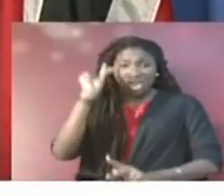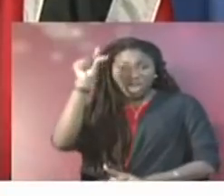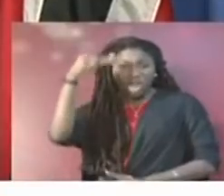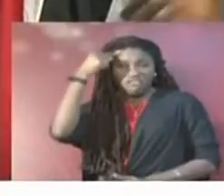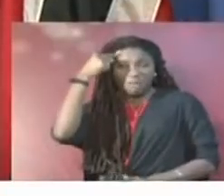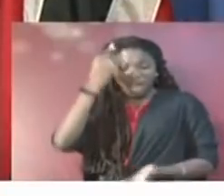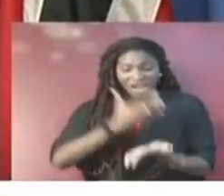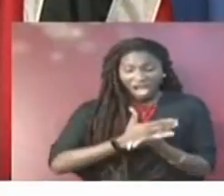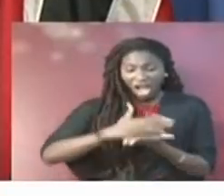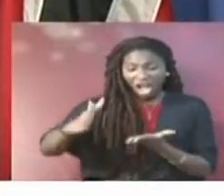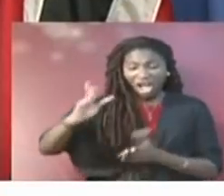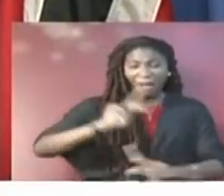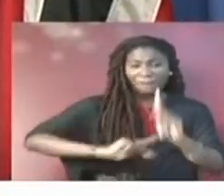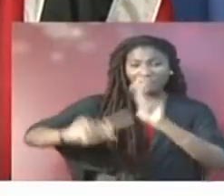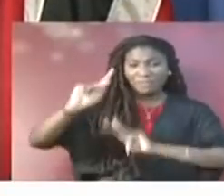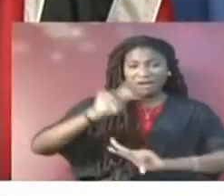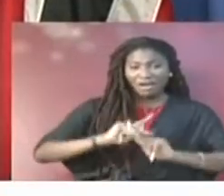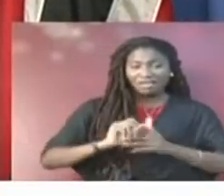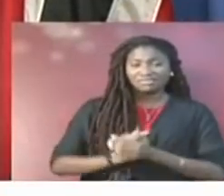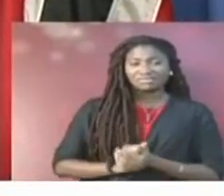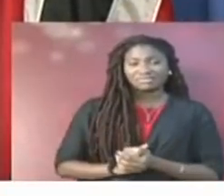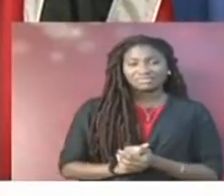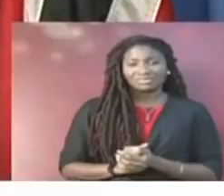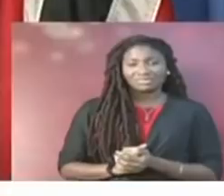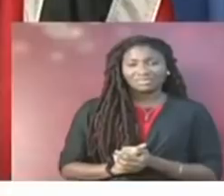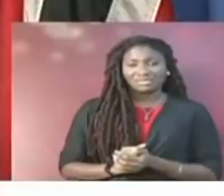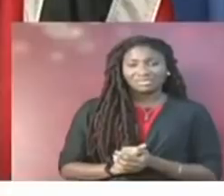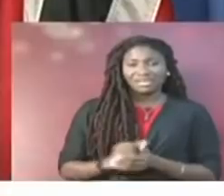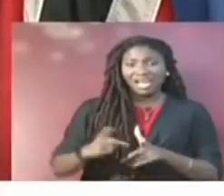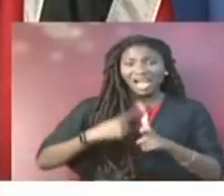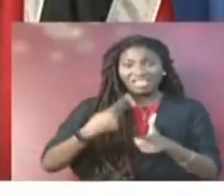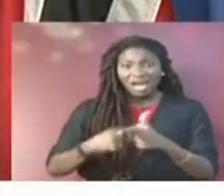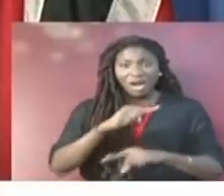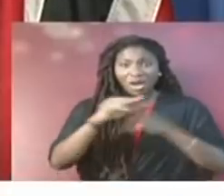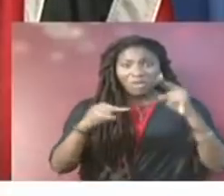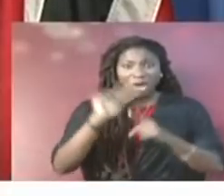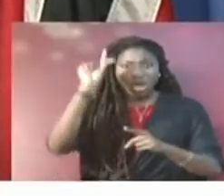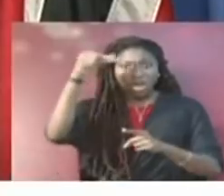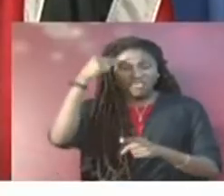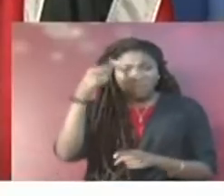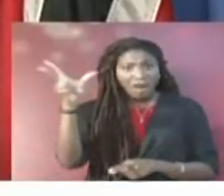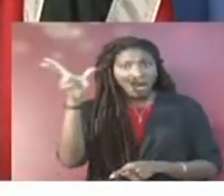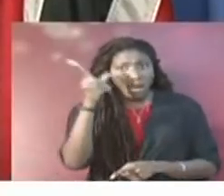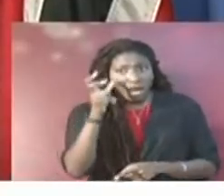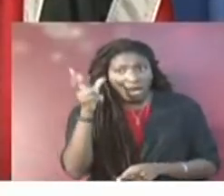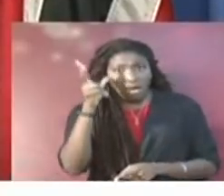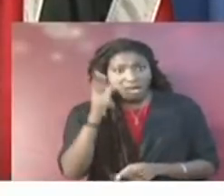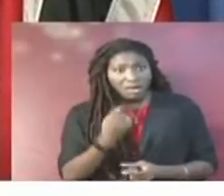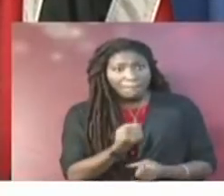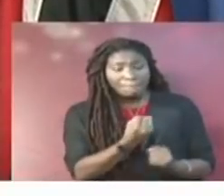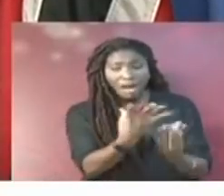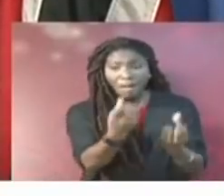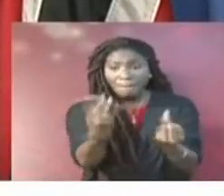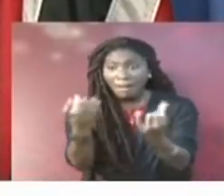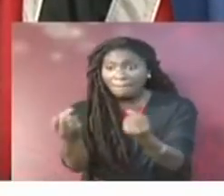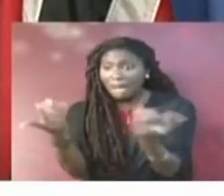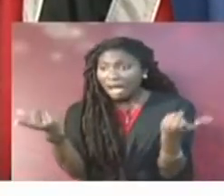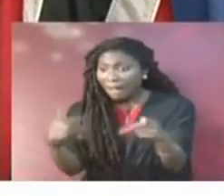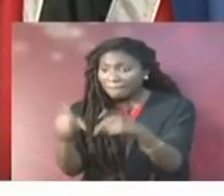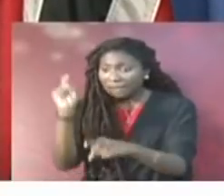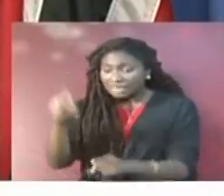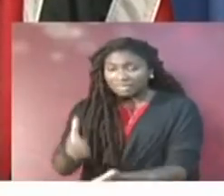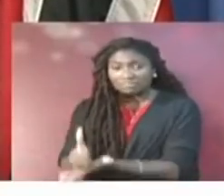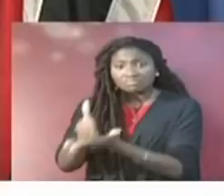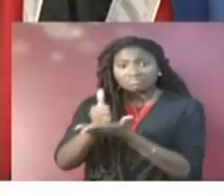and all the advisors who give us advice for things that we hadn't thought about at all, and had they not raised it, we wouldn't have thought about it. Let me just